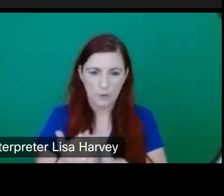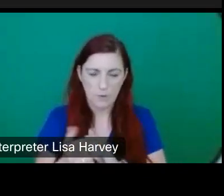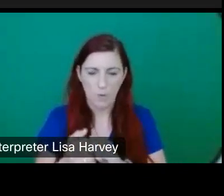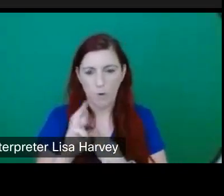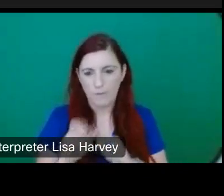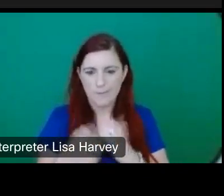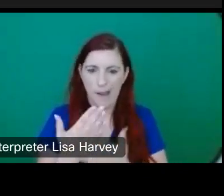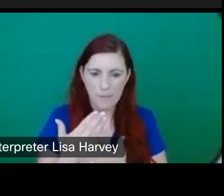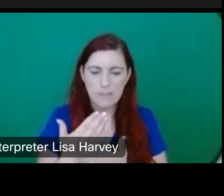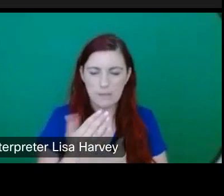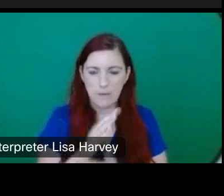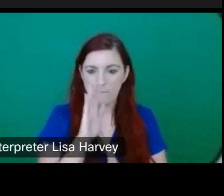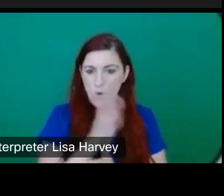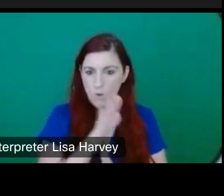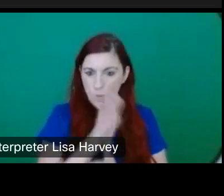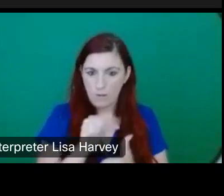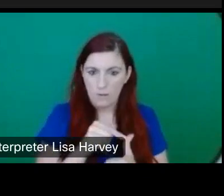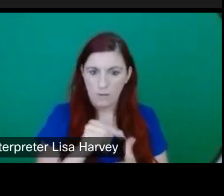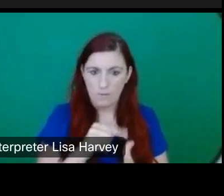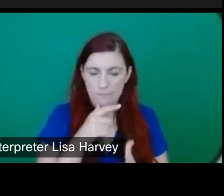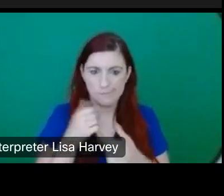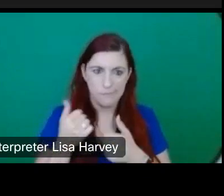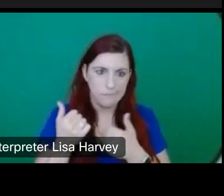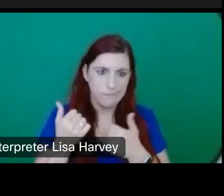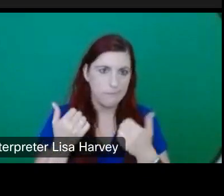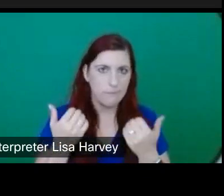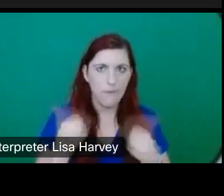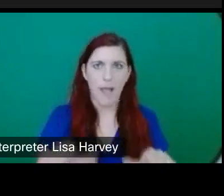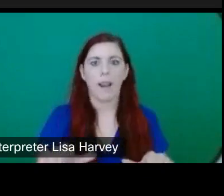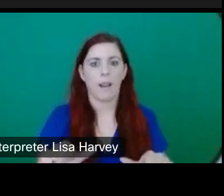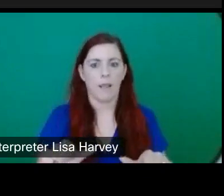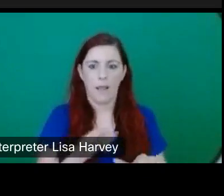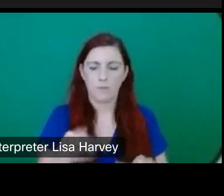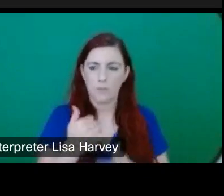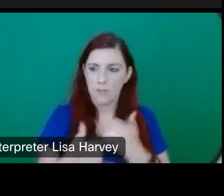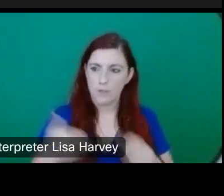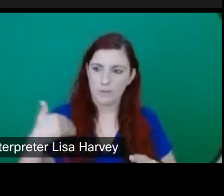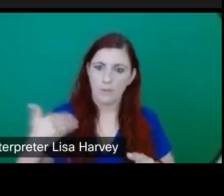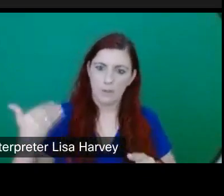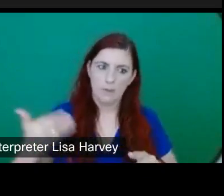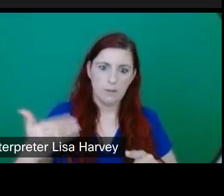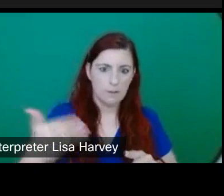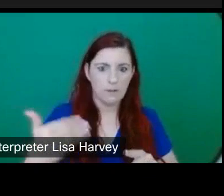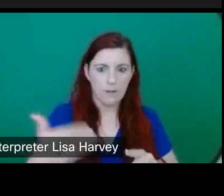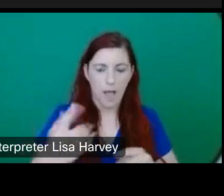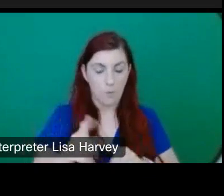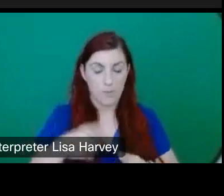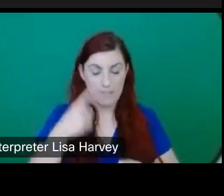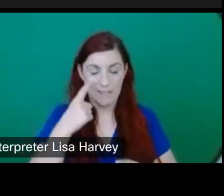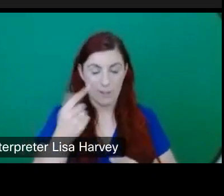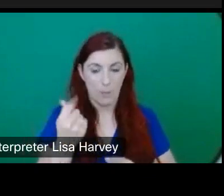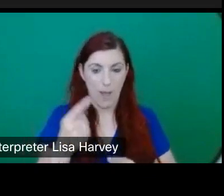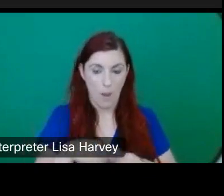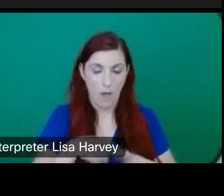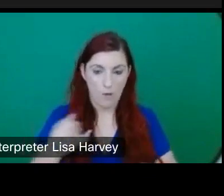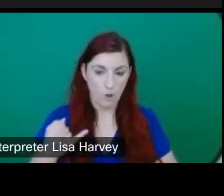developments. The first one is that finally, after a number of years, and you'll see this in the presentation, how long the journey was, but after a